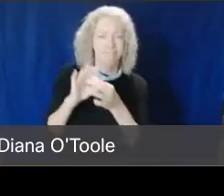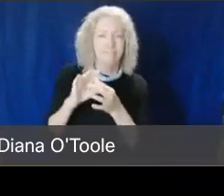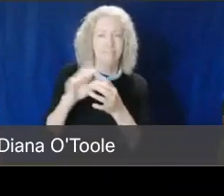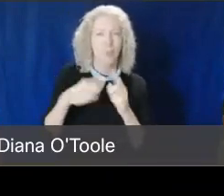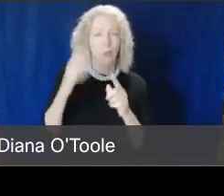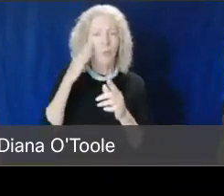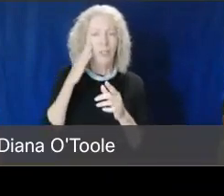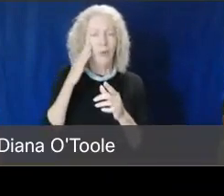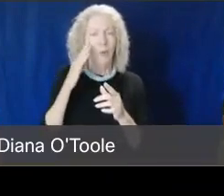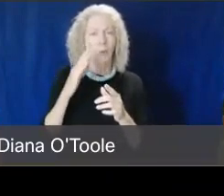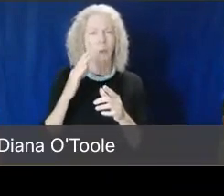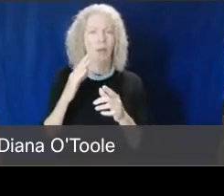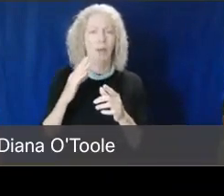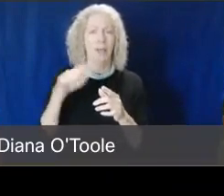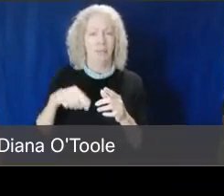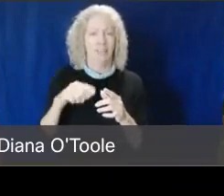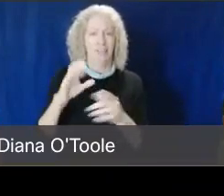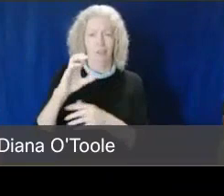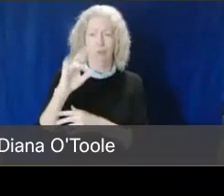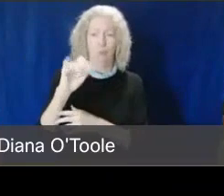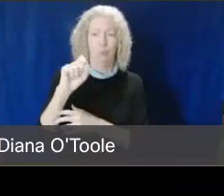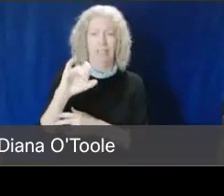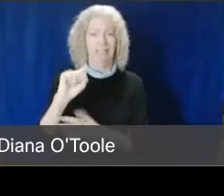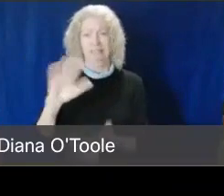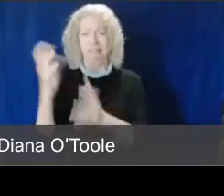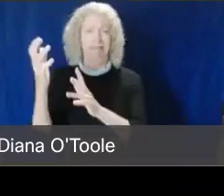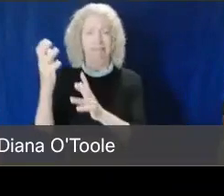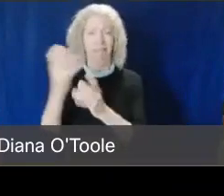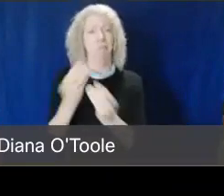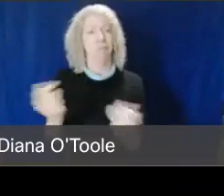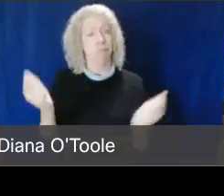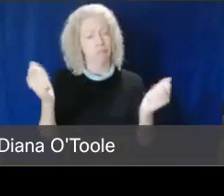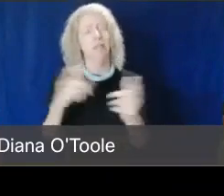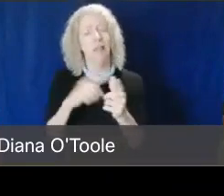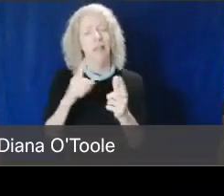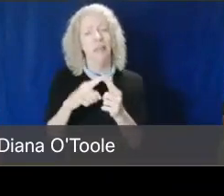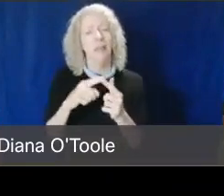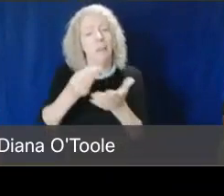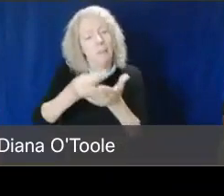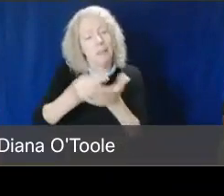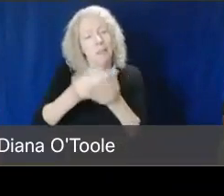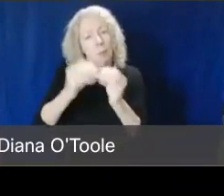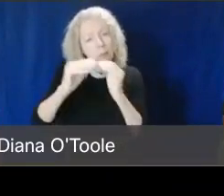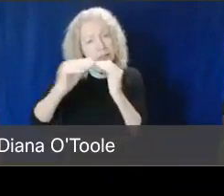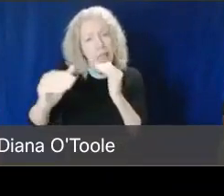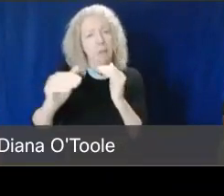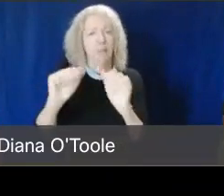revenues are stabilized, then we'll go back to these projects and make decisions about moving forward.